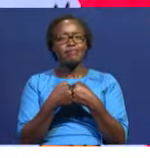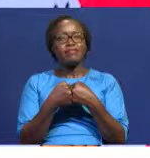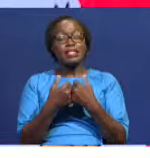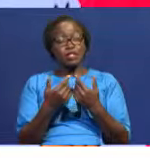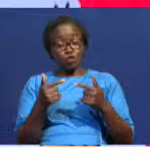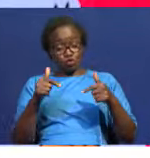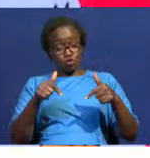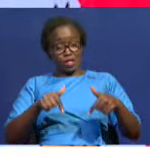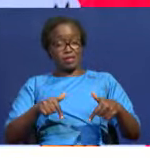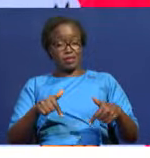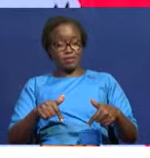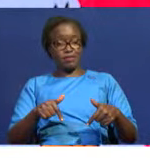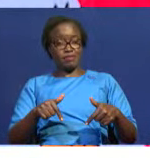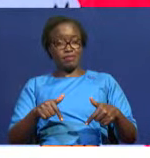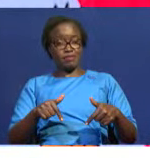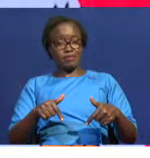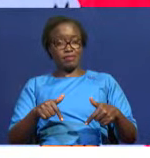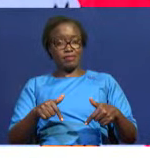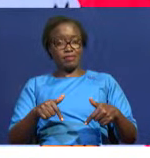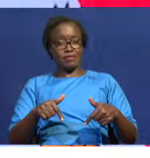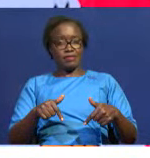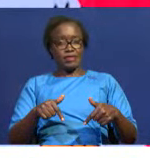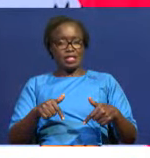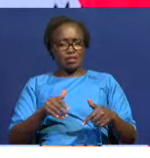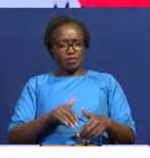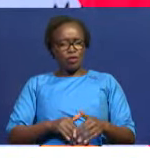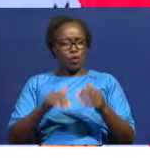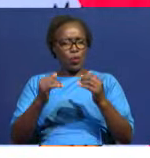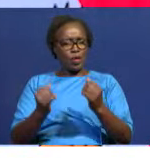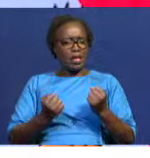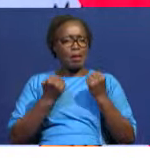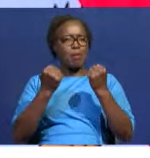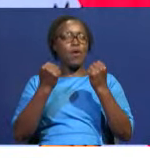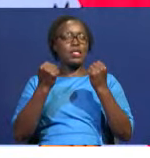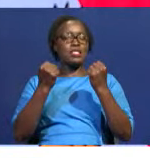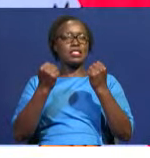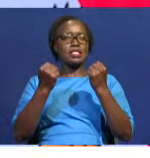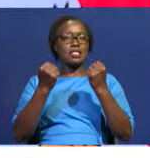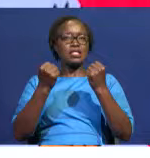have today, in line with the powers